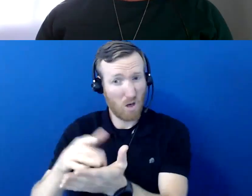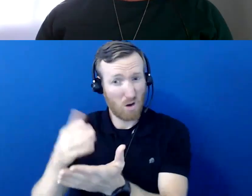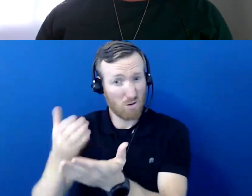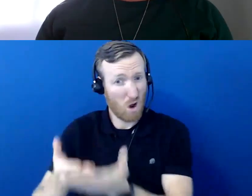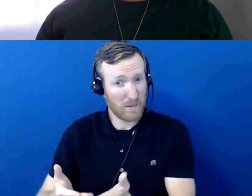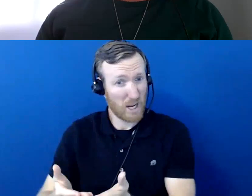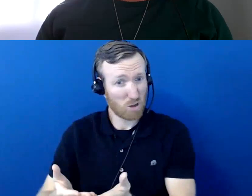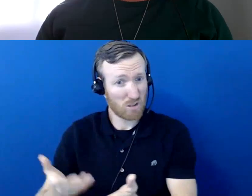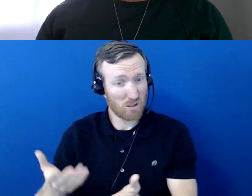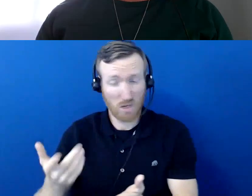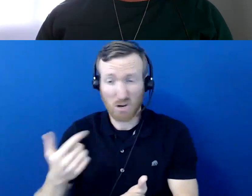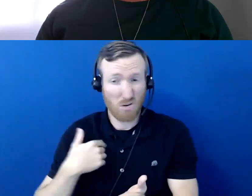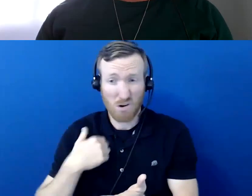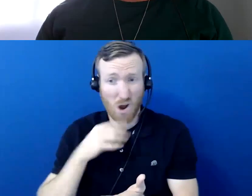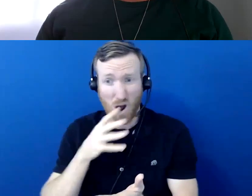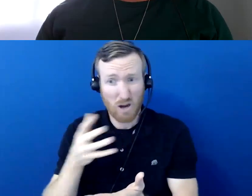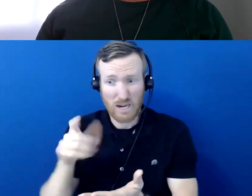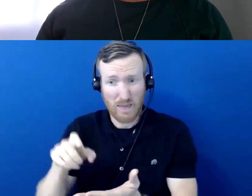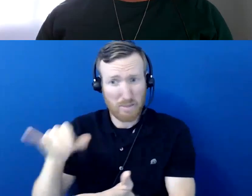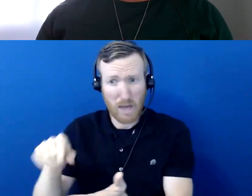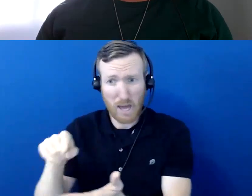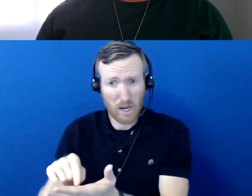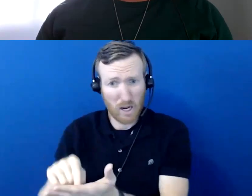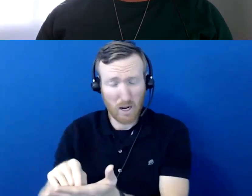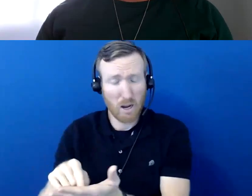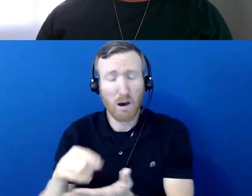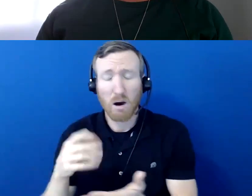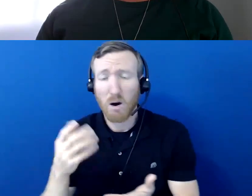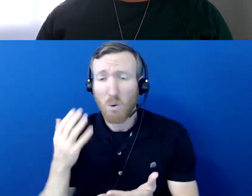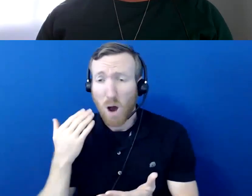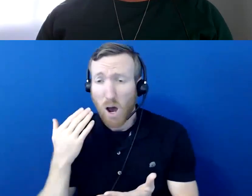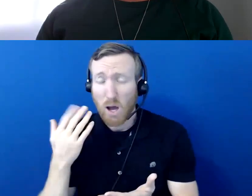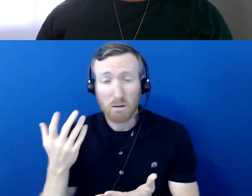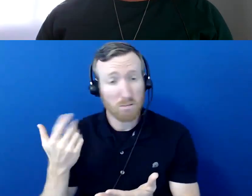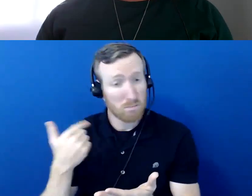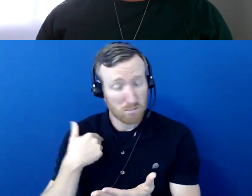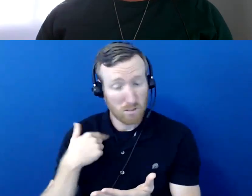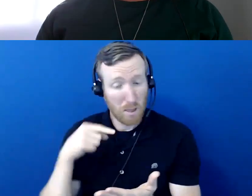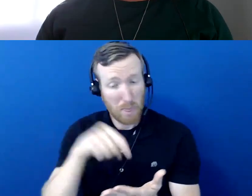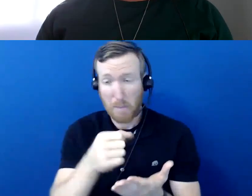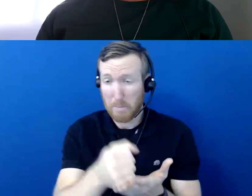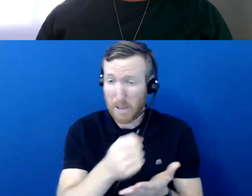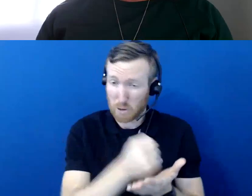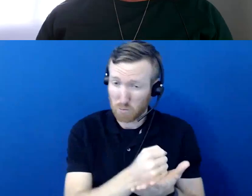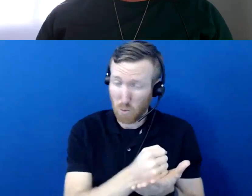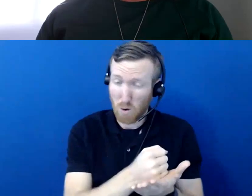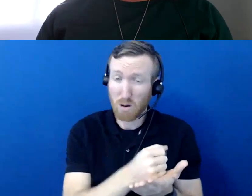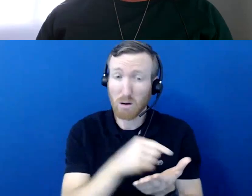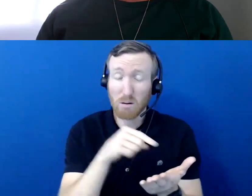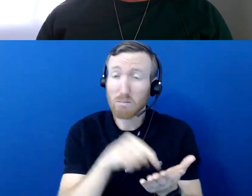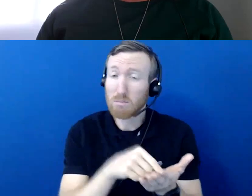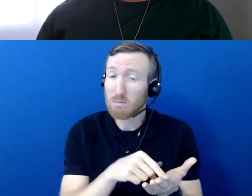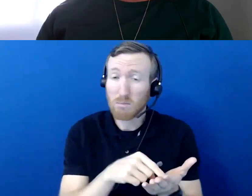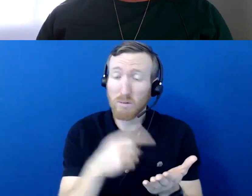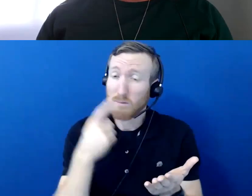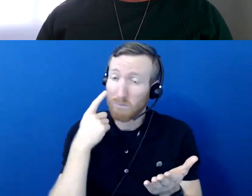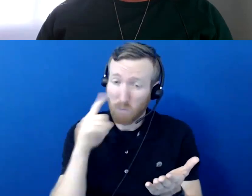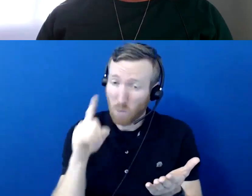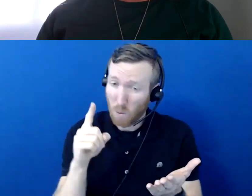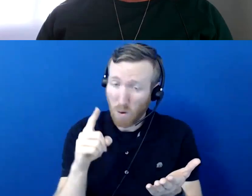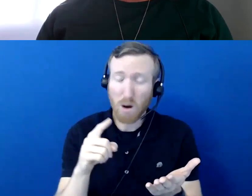we're looking for? Because what we're looking for with the passport and the model that the passport is